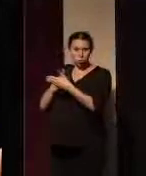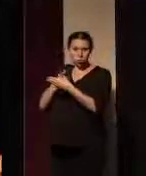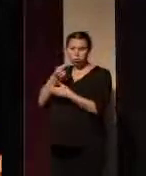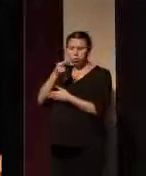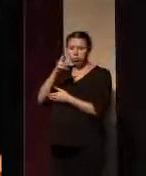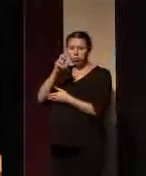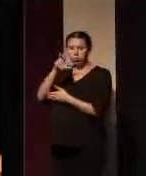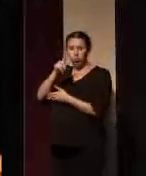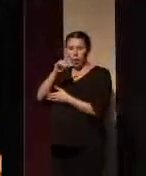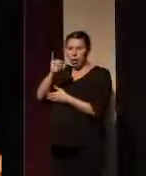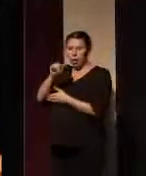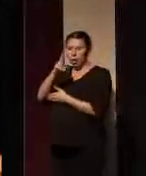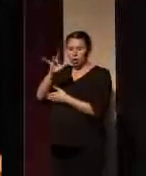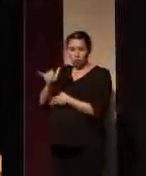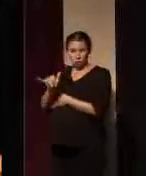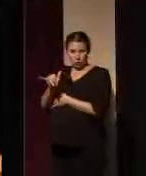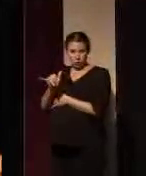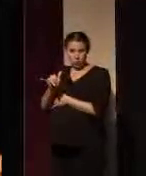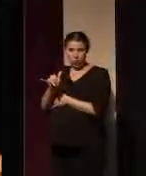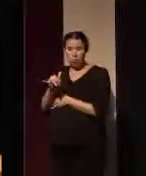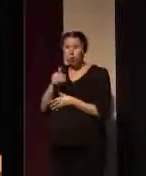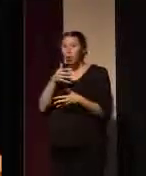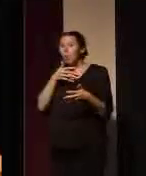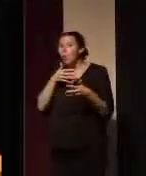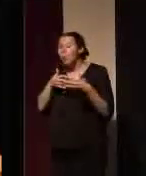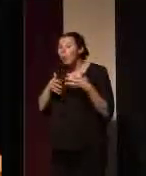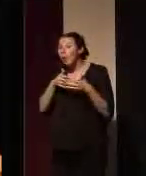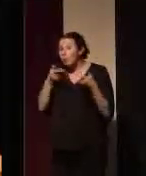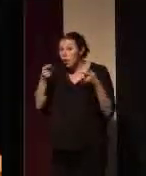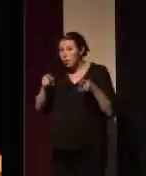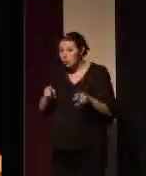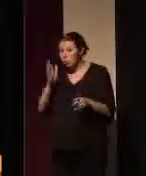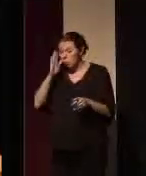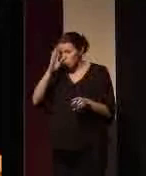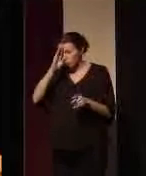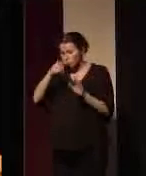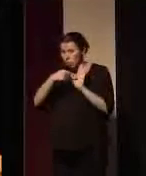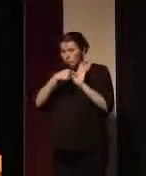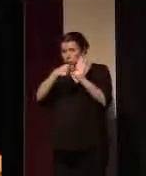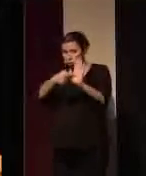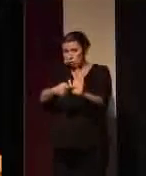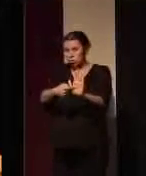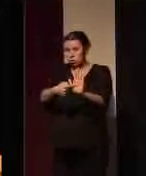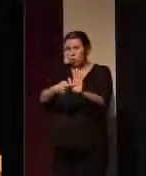process. Whatever comes out of it is going to be a direct reflection of what the